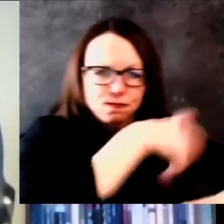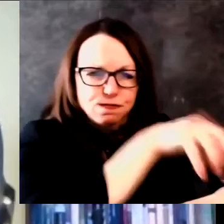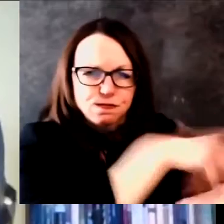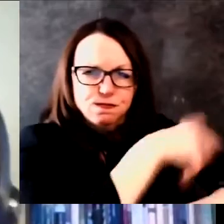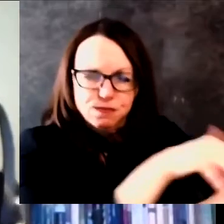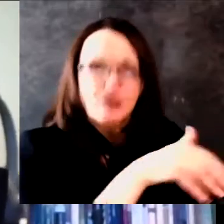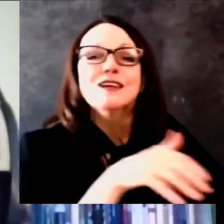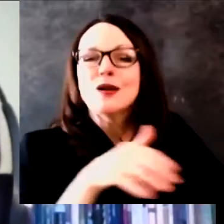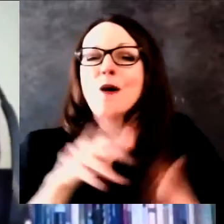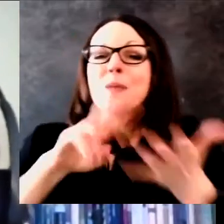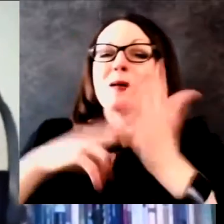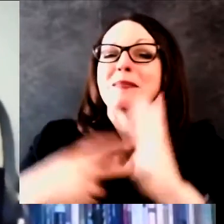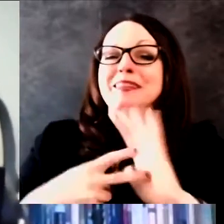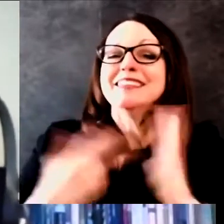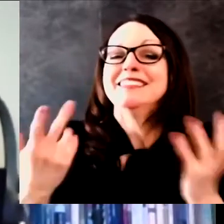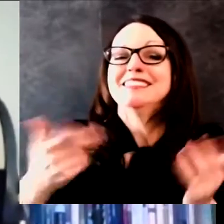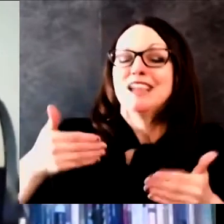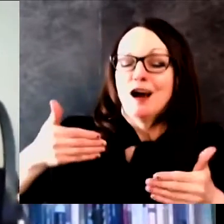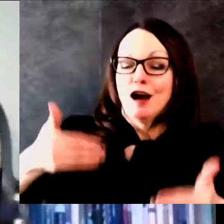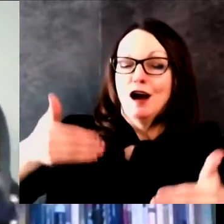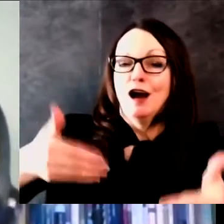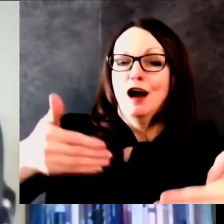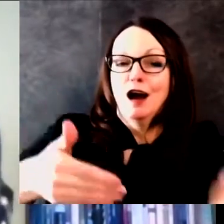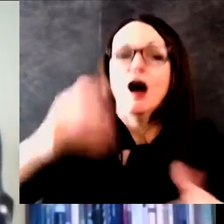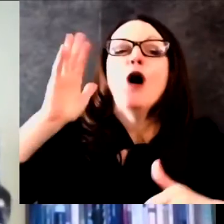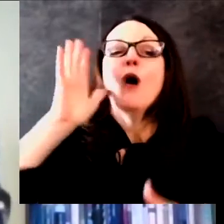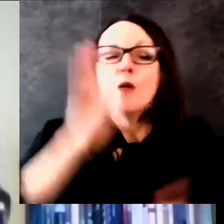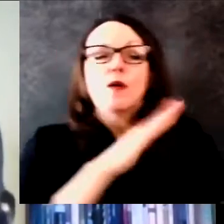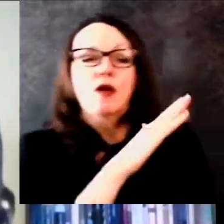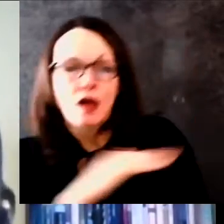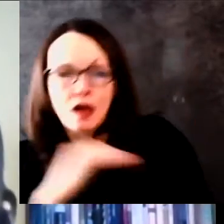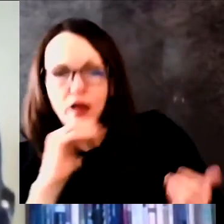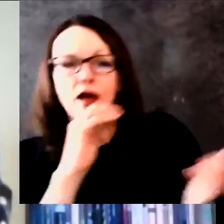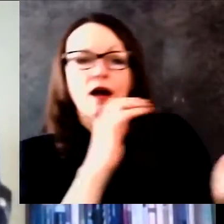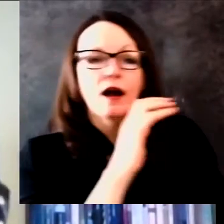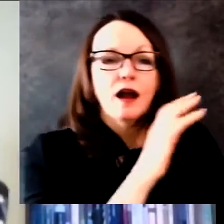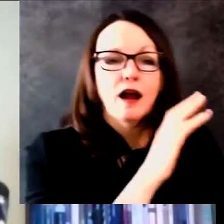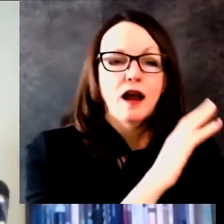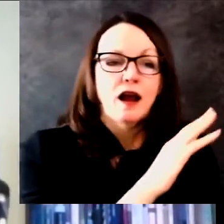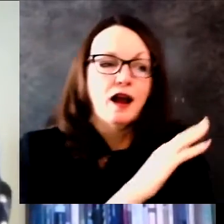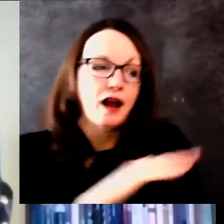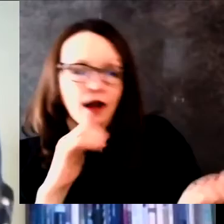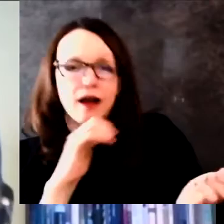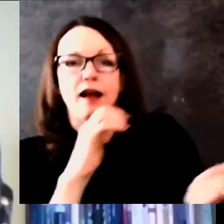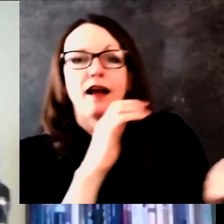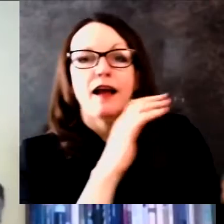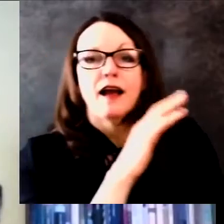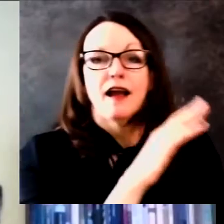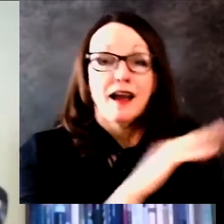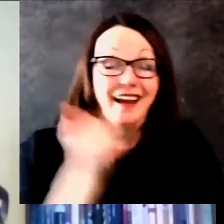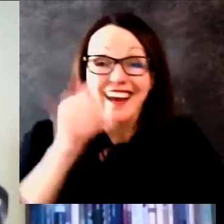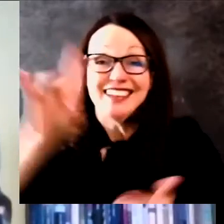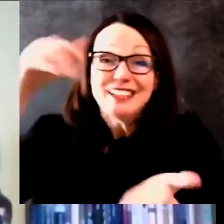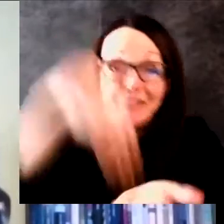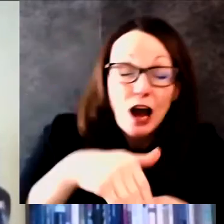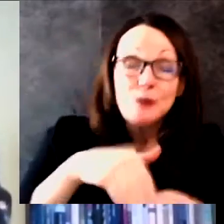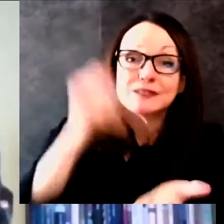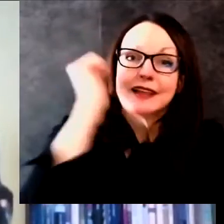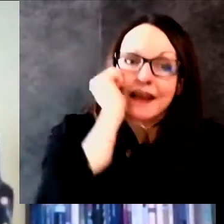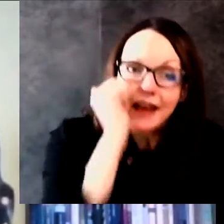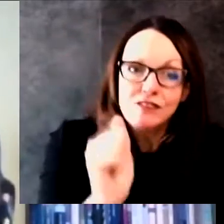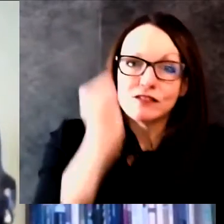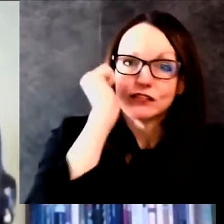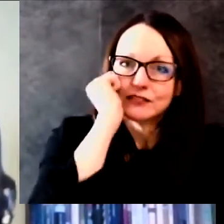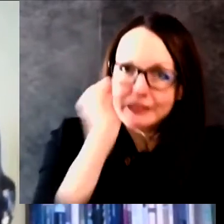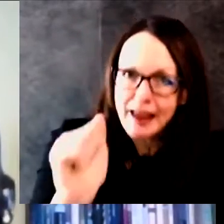is 126,000 doses a week, and we're only getting 70,000 doses a week. So you see what the